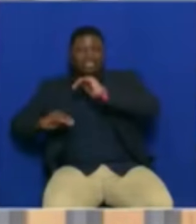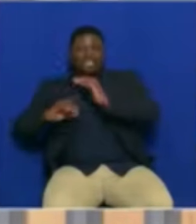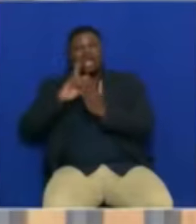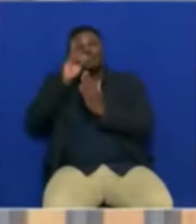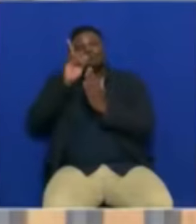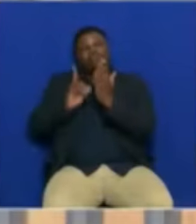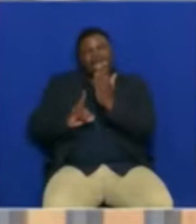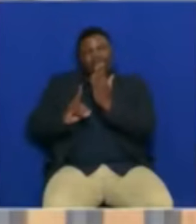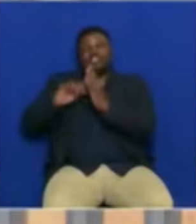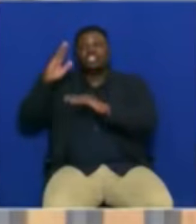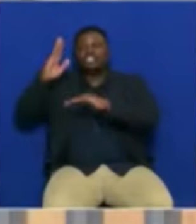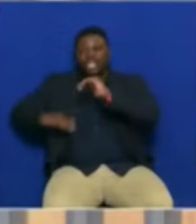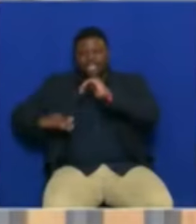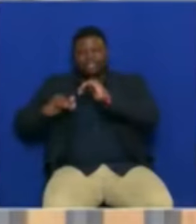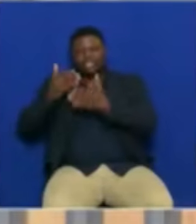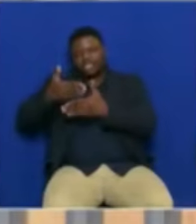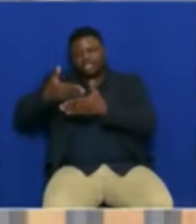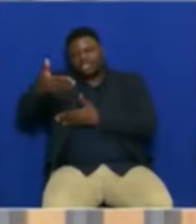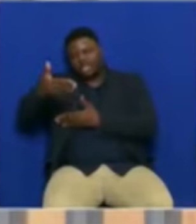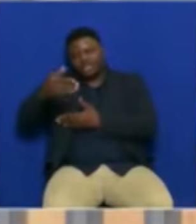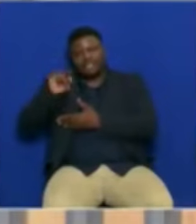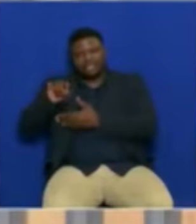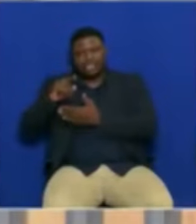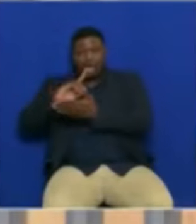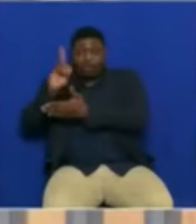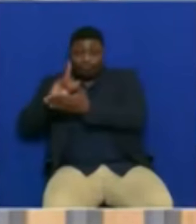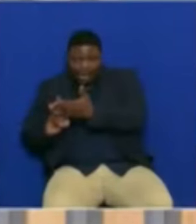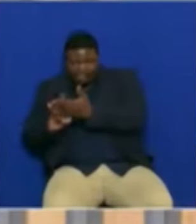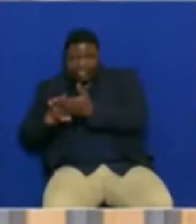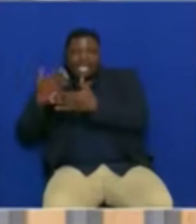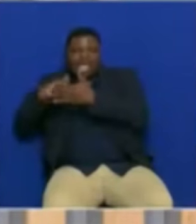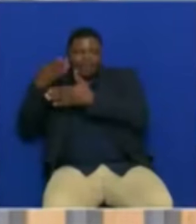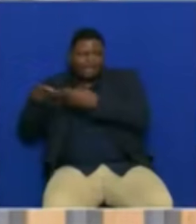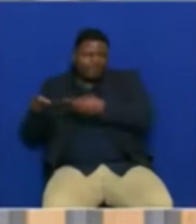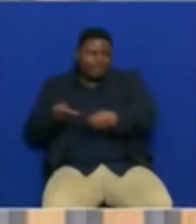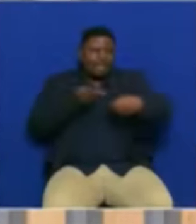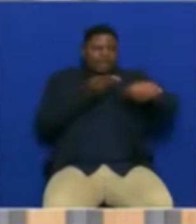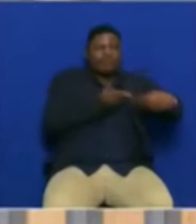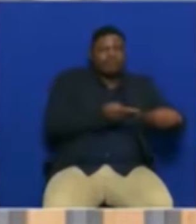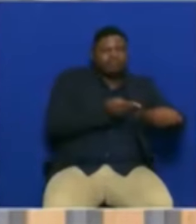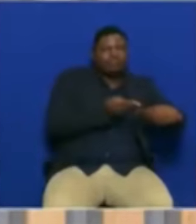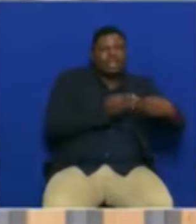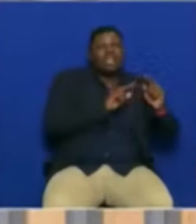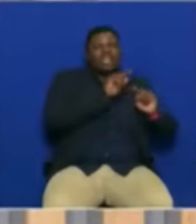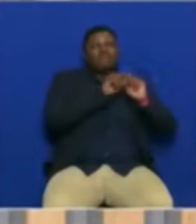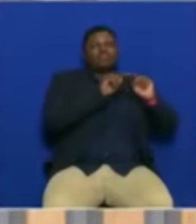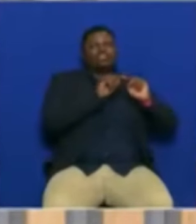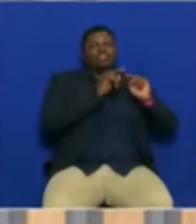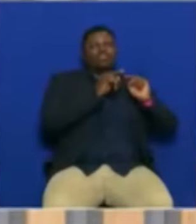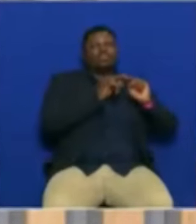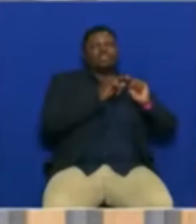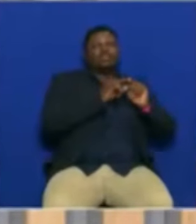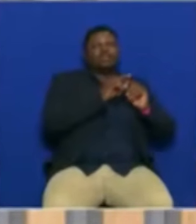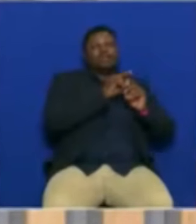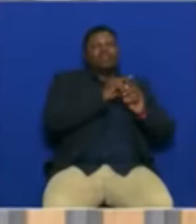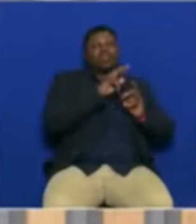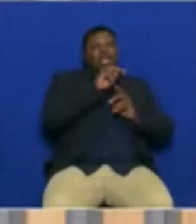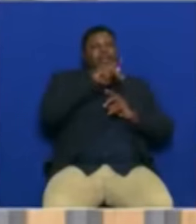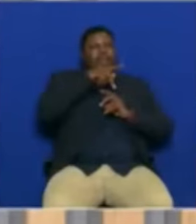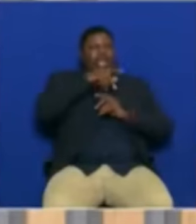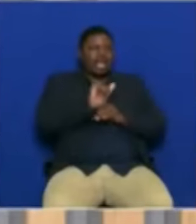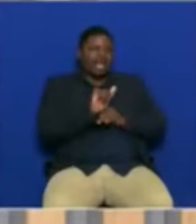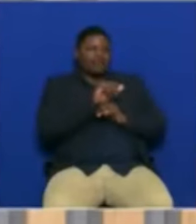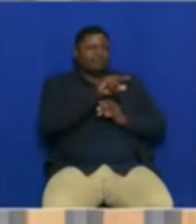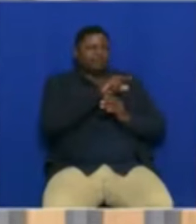paragraph. Having considered the contents of all this documentation, that would include the draft charge sheet,